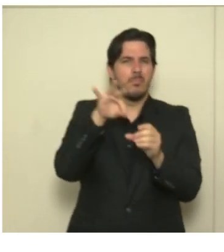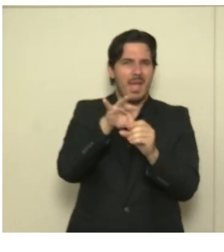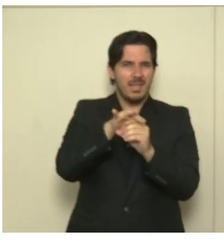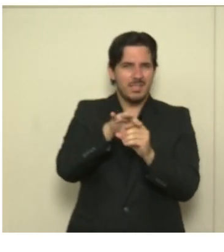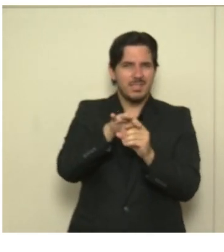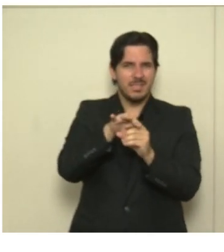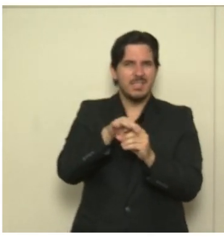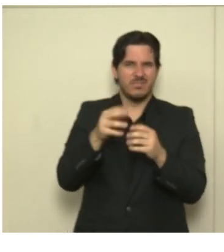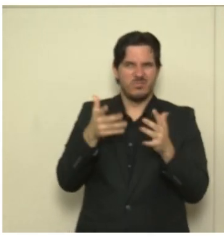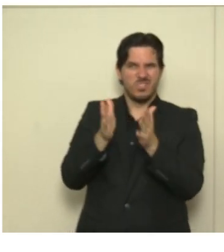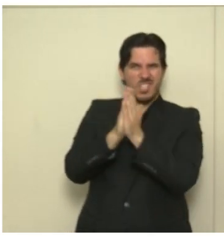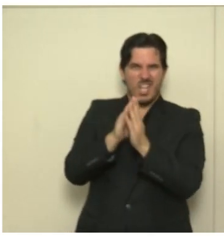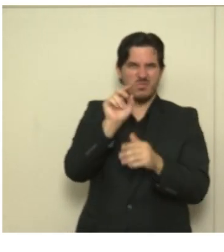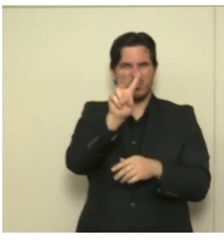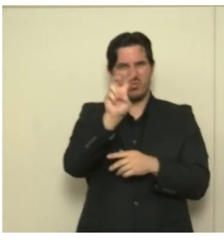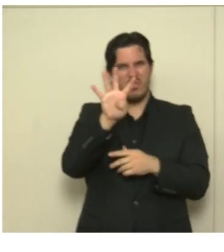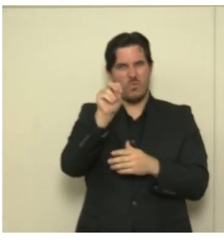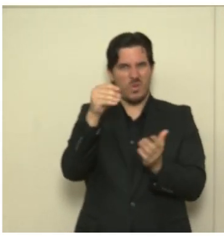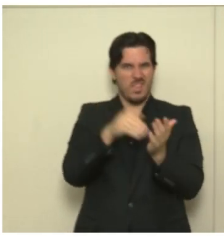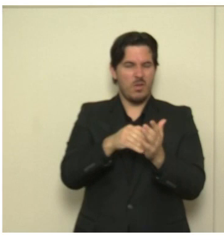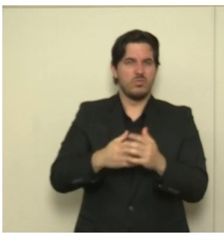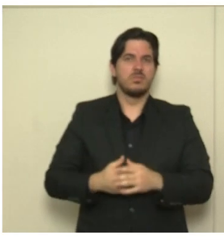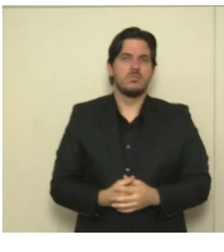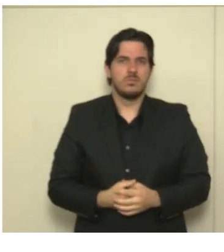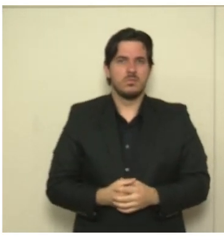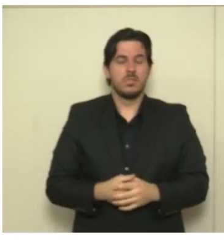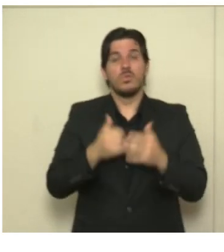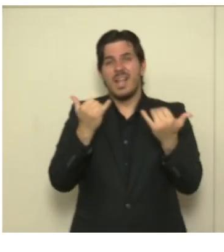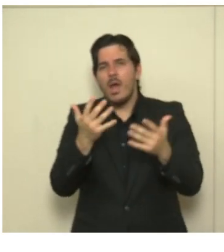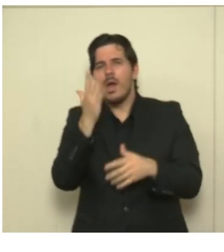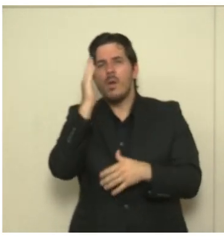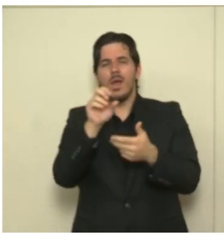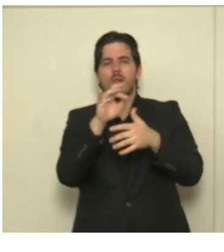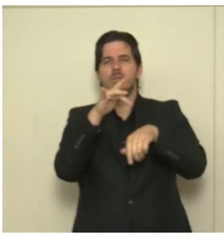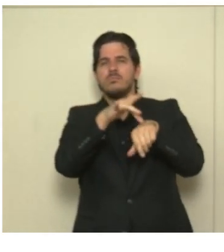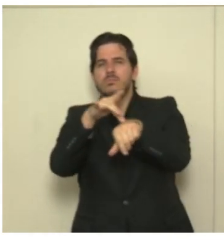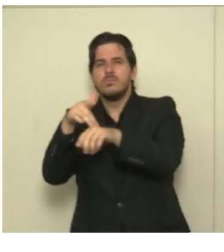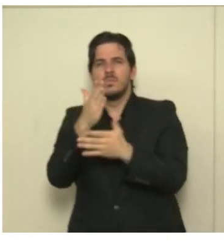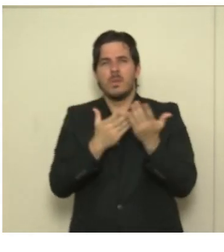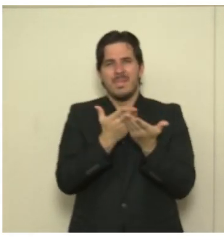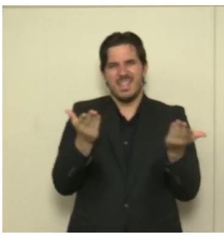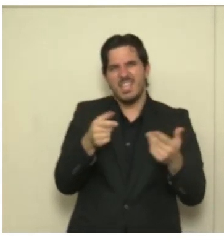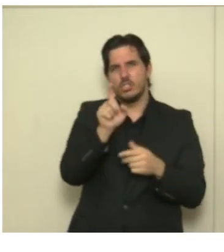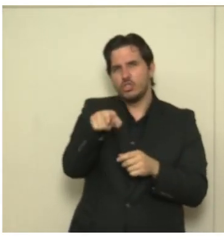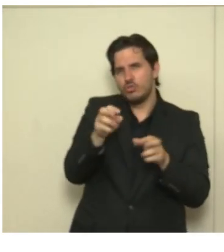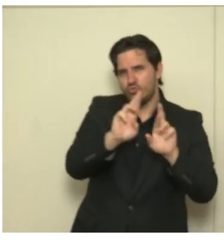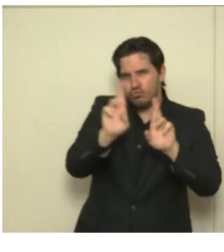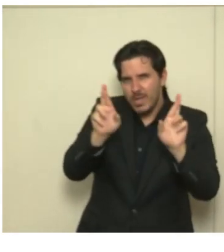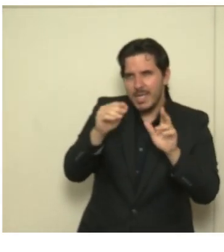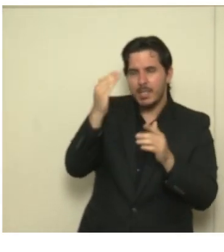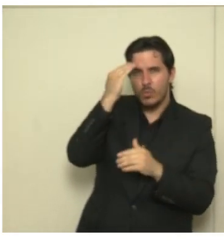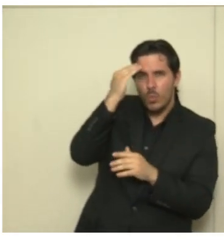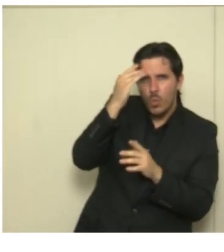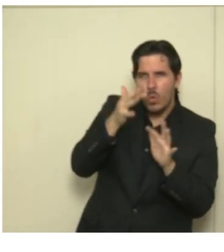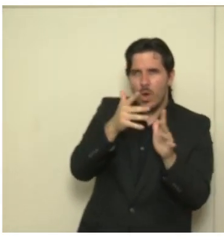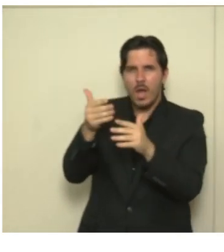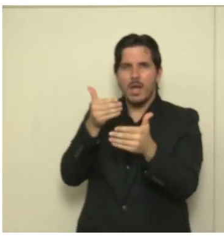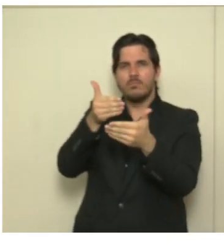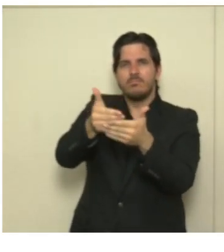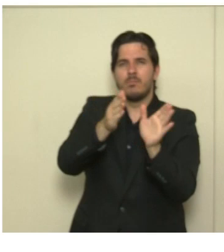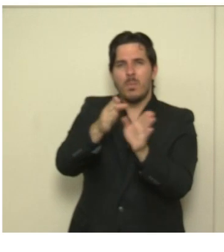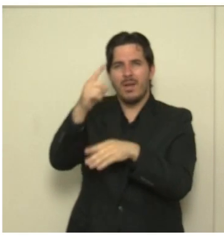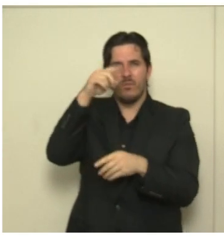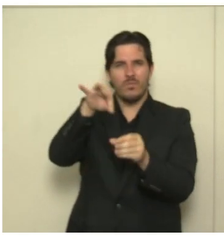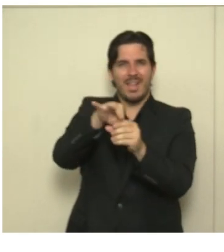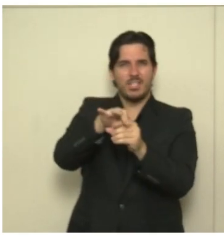to discuss the most important things voters should know as you prepare to vote in the upcoming election, and then, of course, leave time for any questions